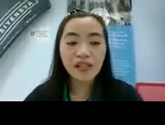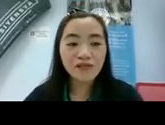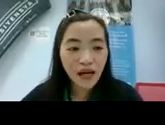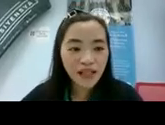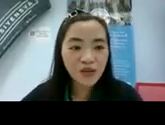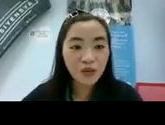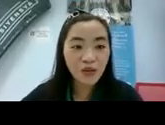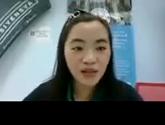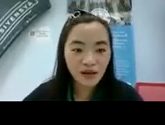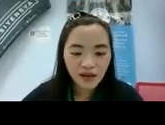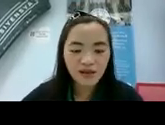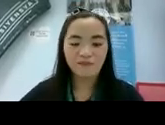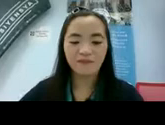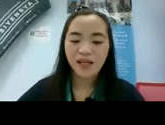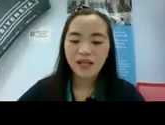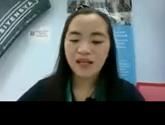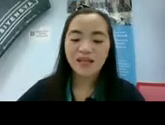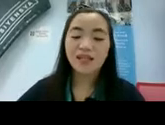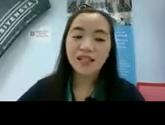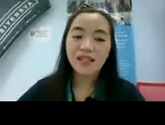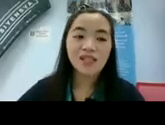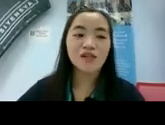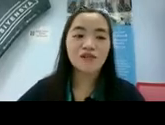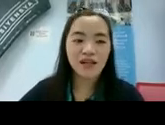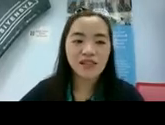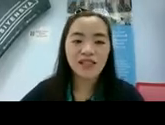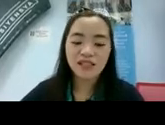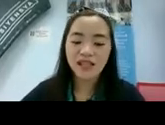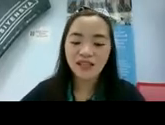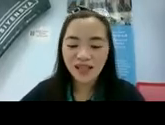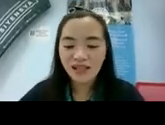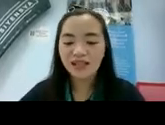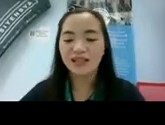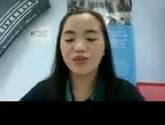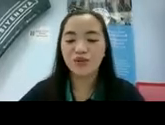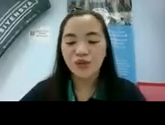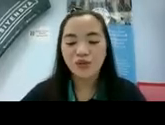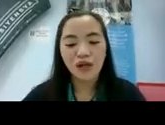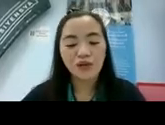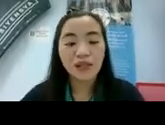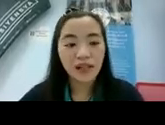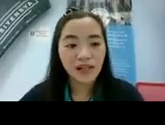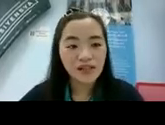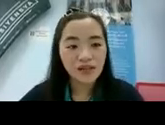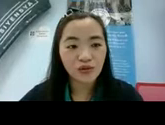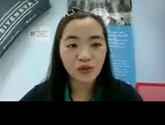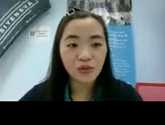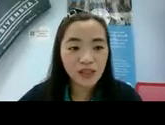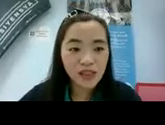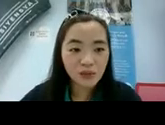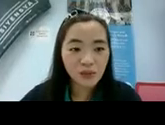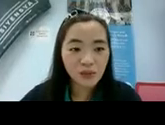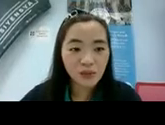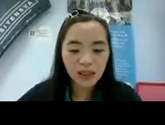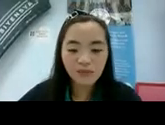can define who we are, and that each of us is entitled to our rights. So nobody